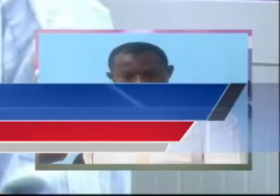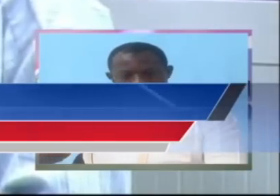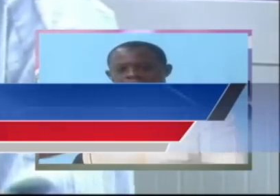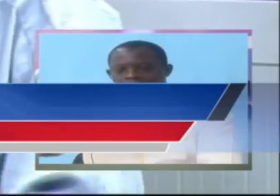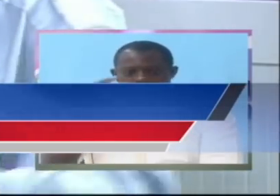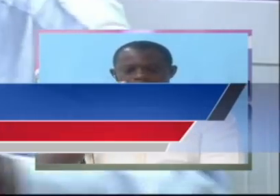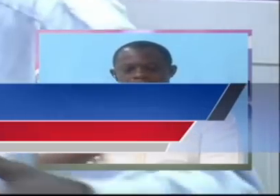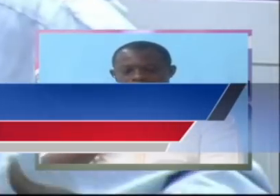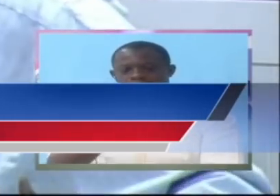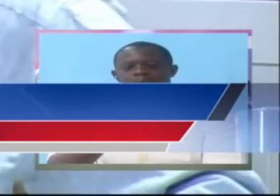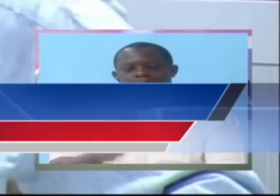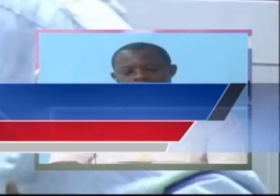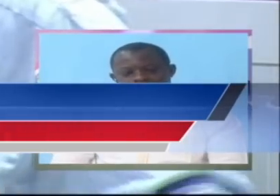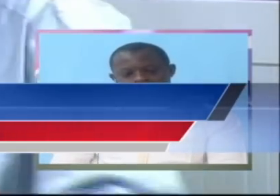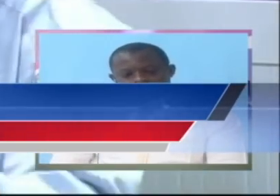At